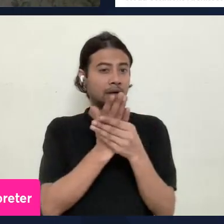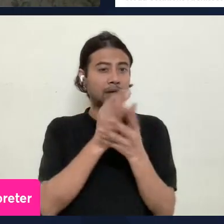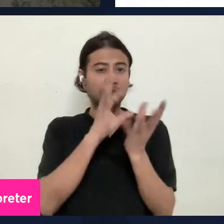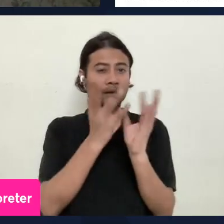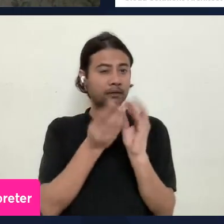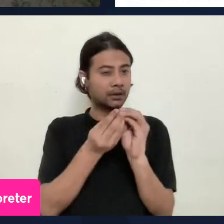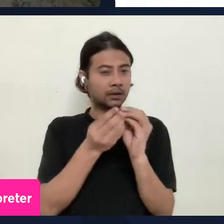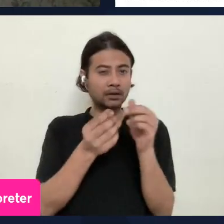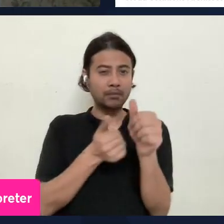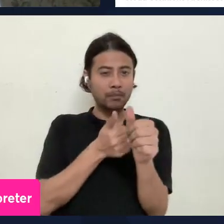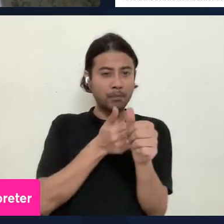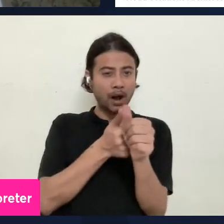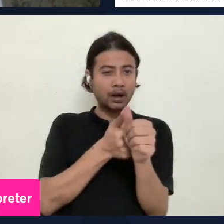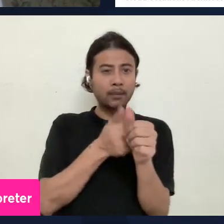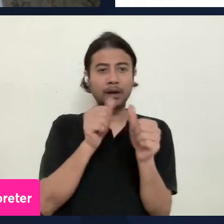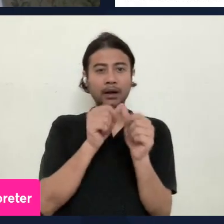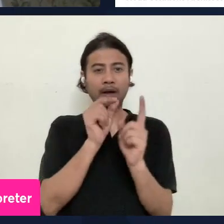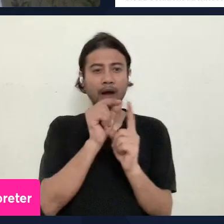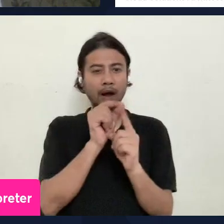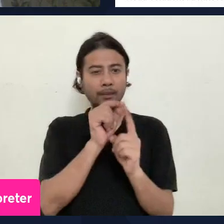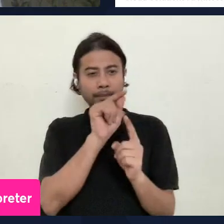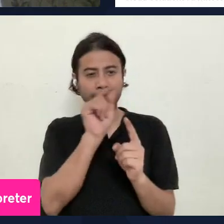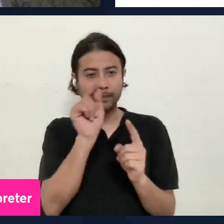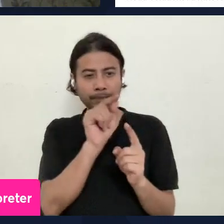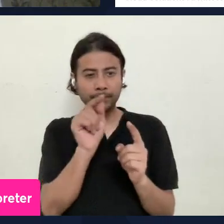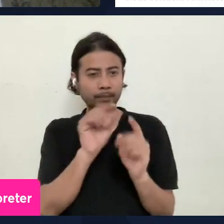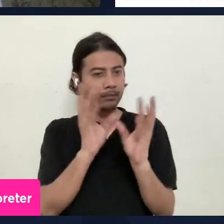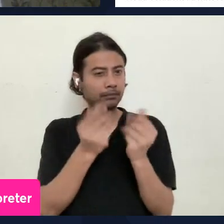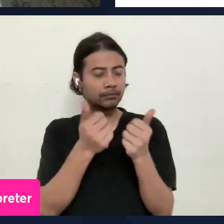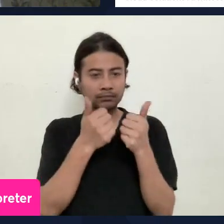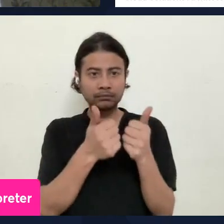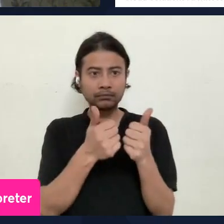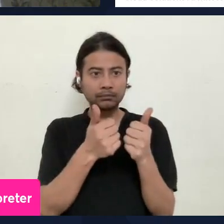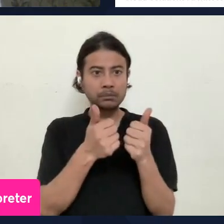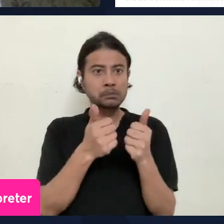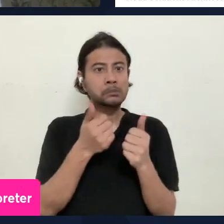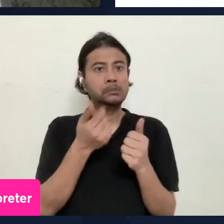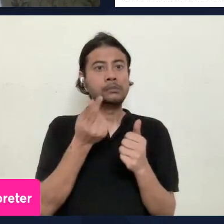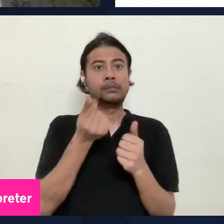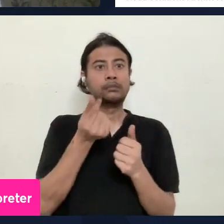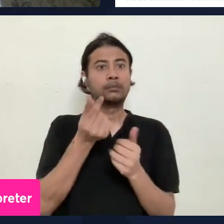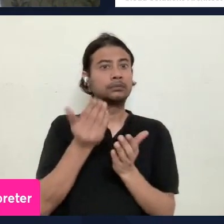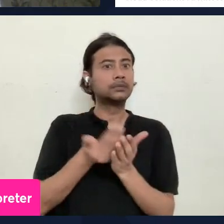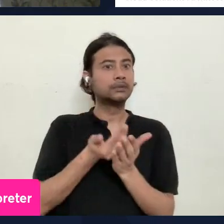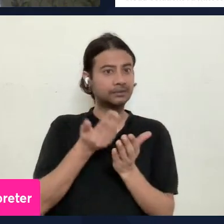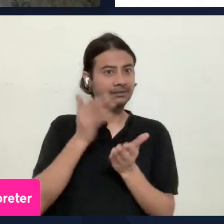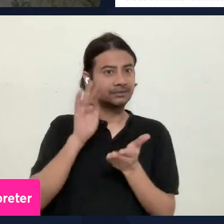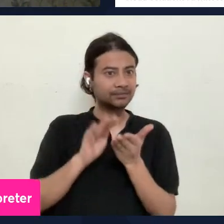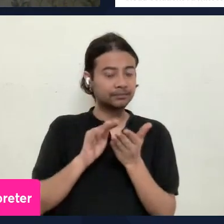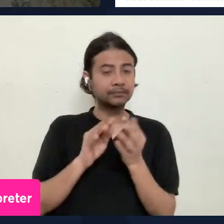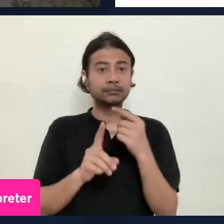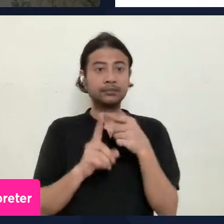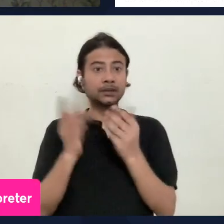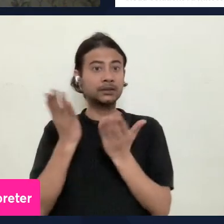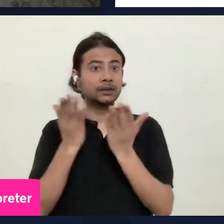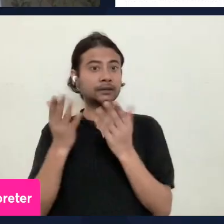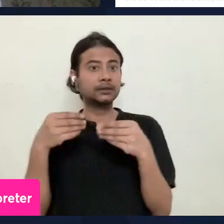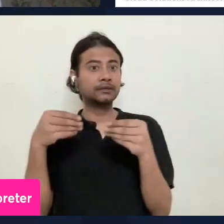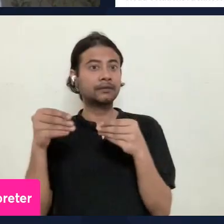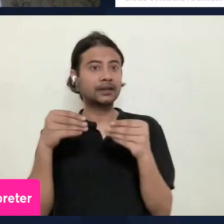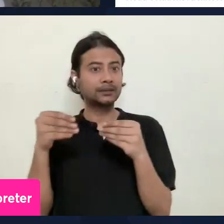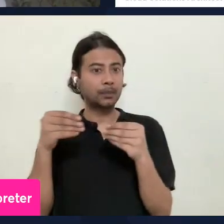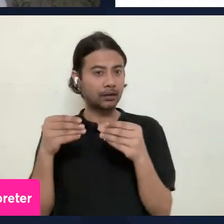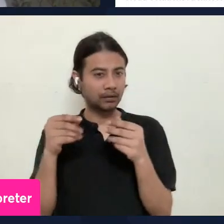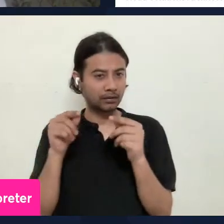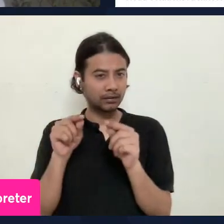and replication, just at a much cheaper price point. And the flexible service level that was introduced, I think it actually